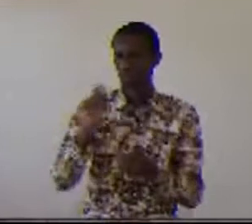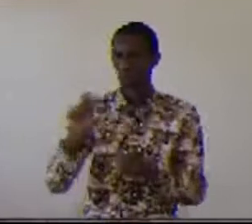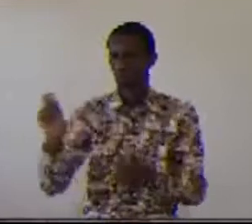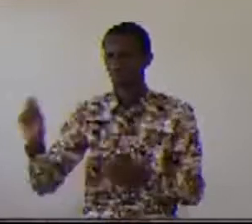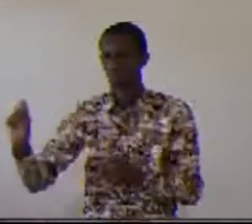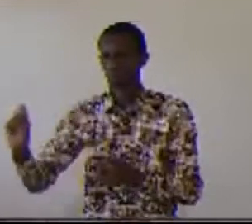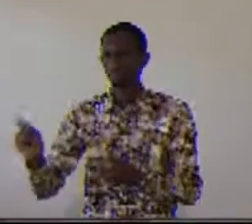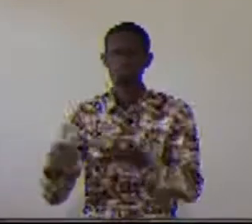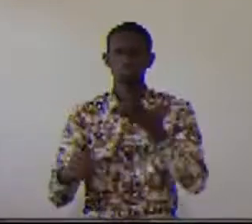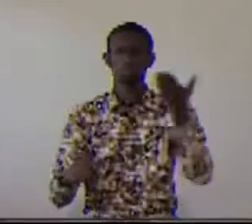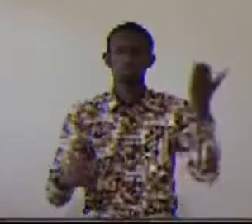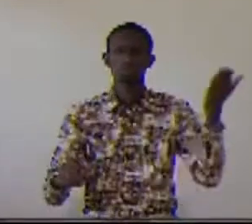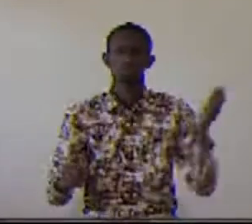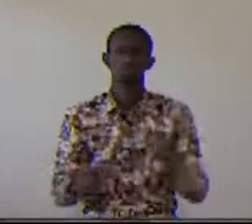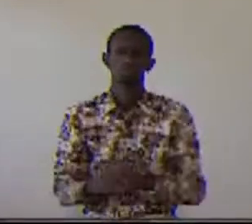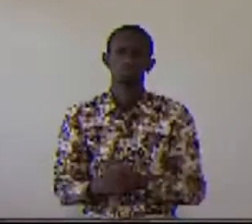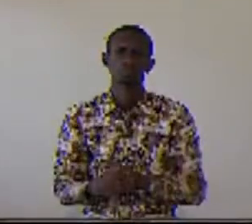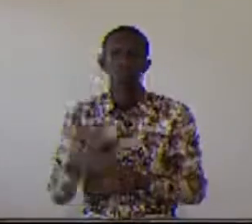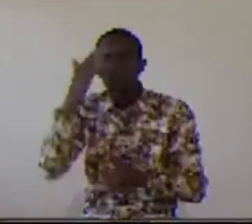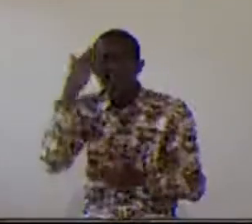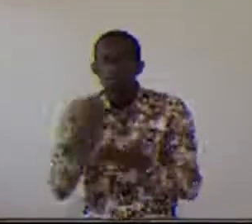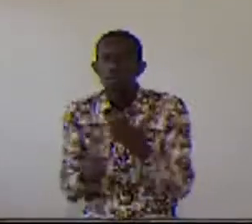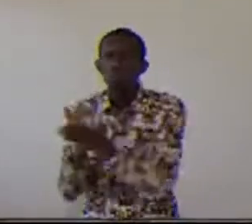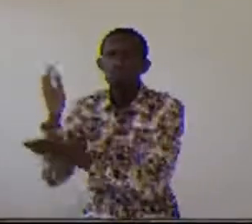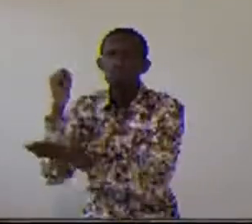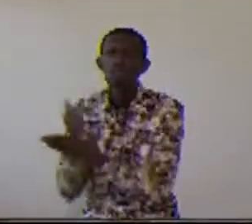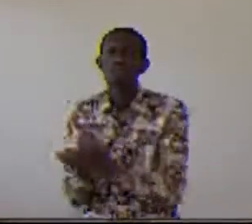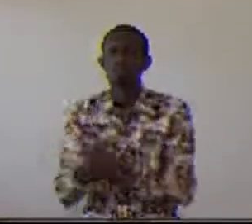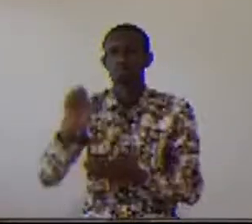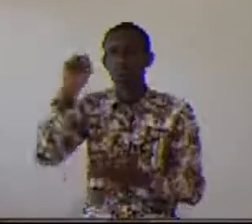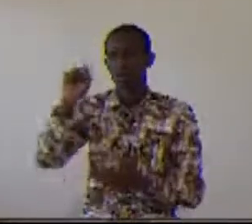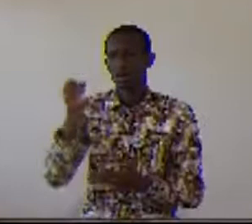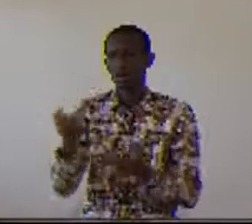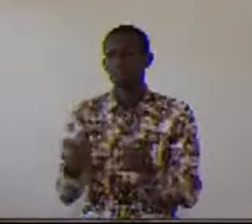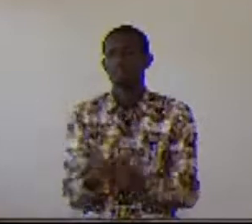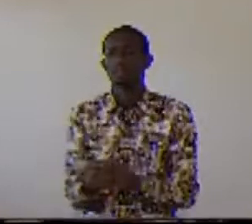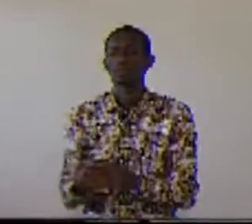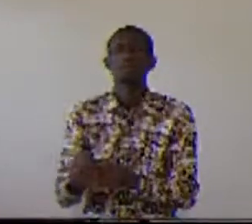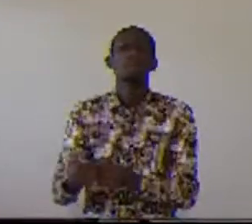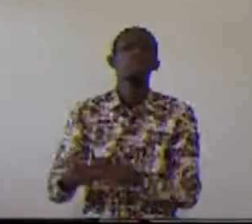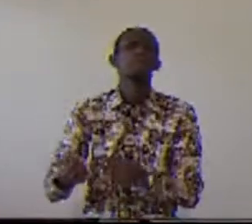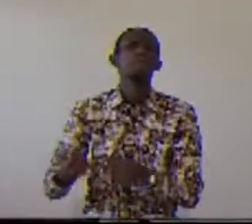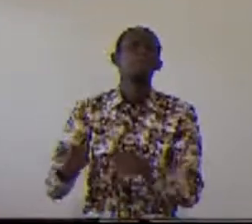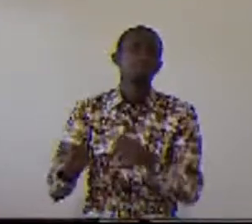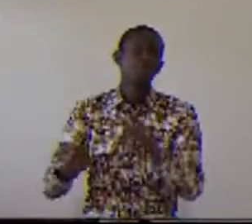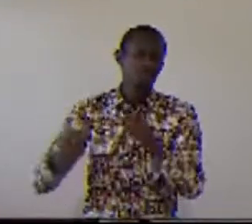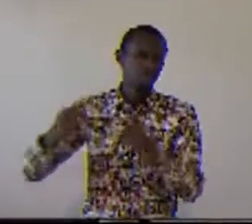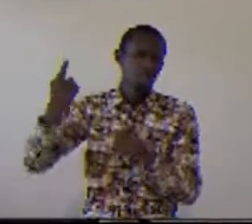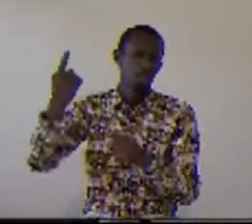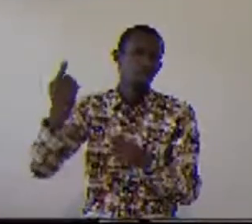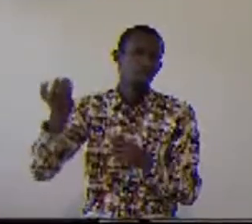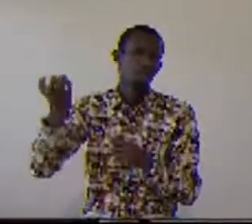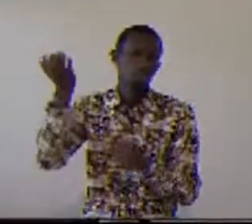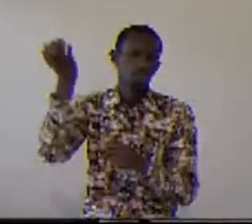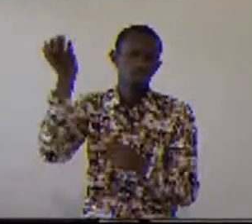because sulfur has it has the biggest molecule. Its molecule has 8